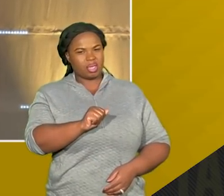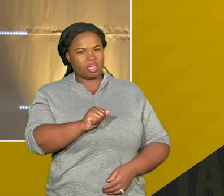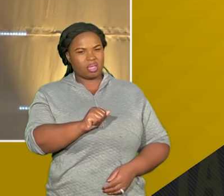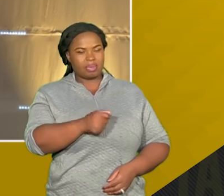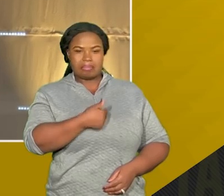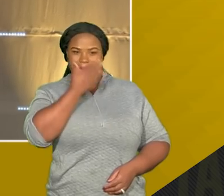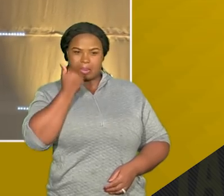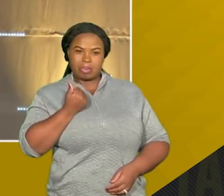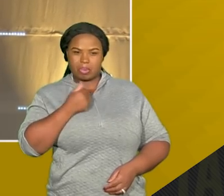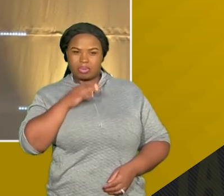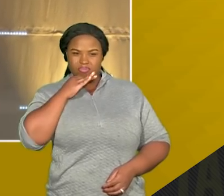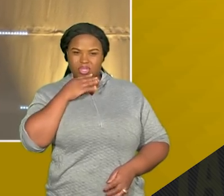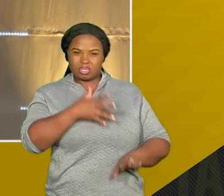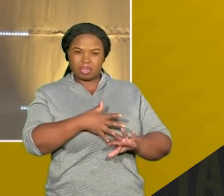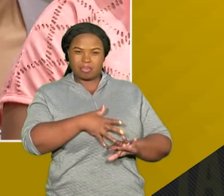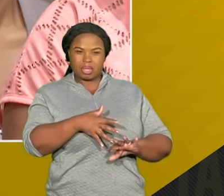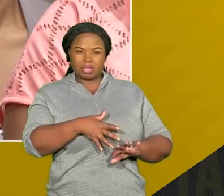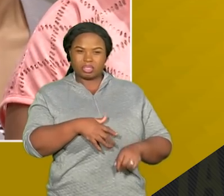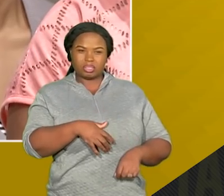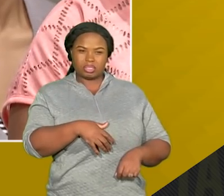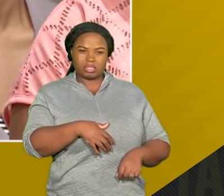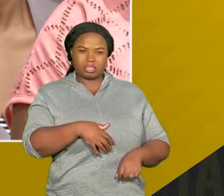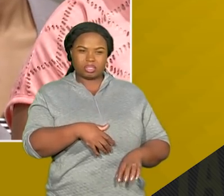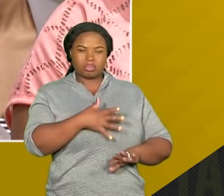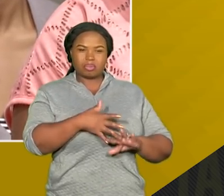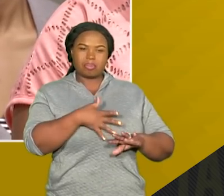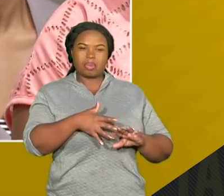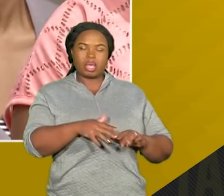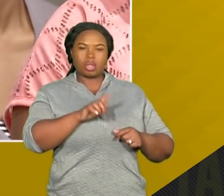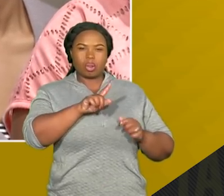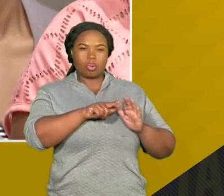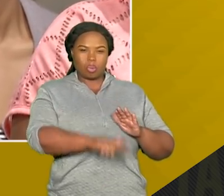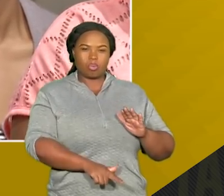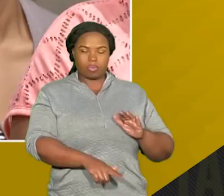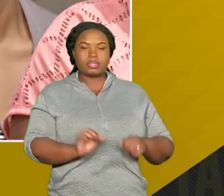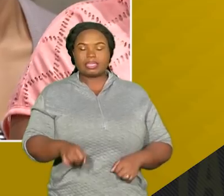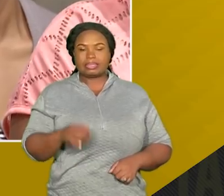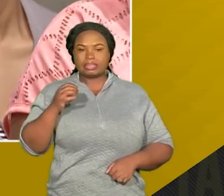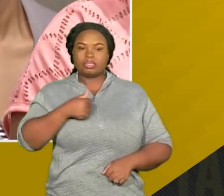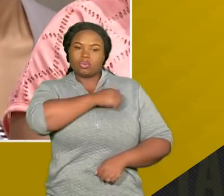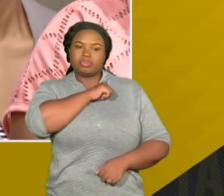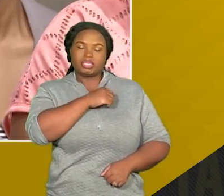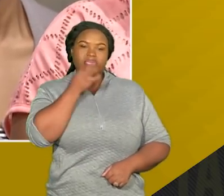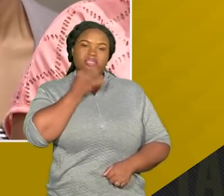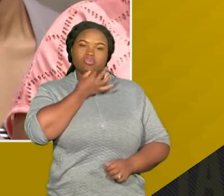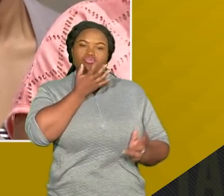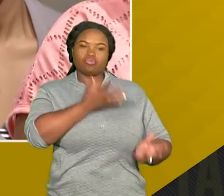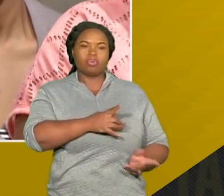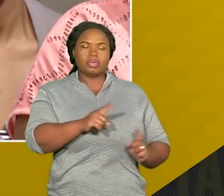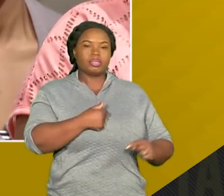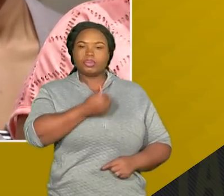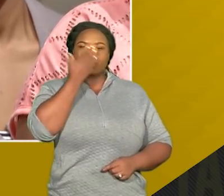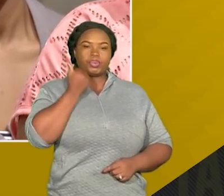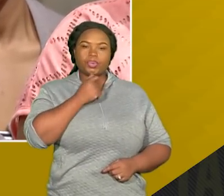I don't know. Anemia. Anemia, yeah. Low blood. Sorry. They say it's low blood, especially, but they don't see the reason why ndine